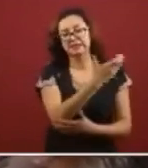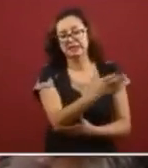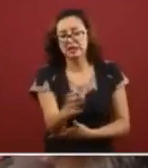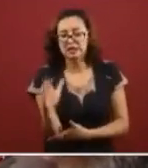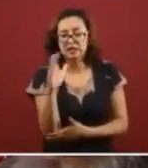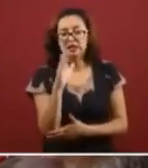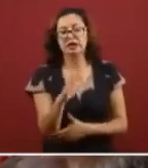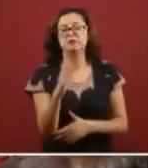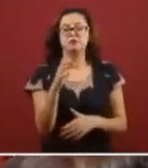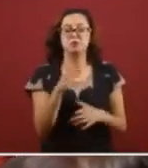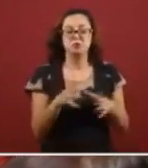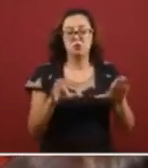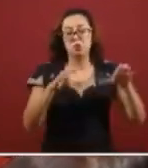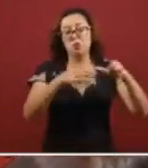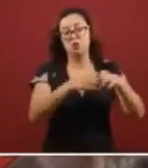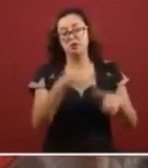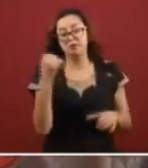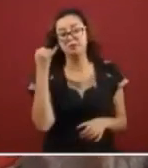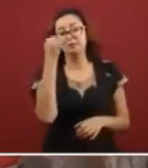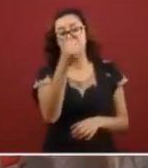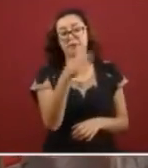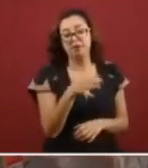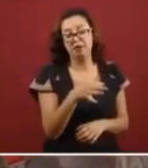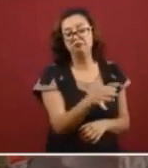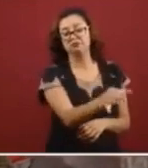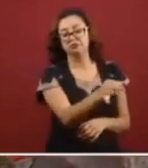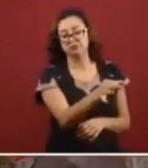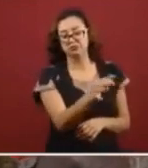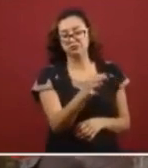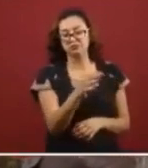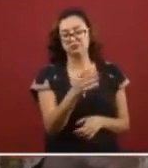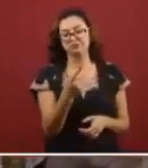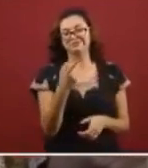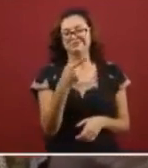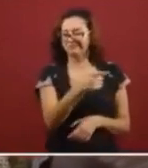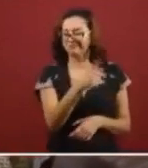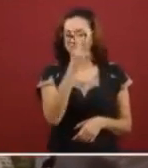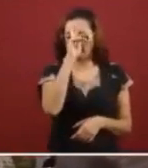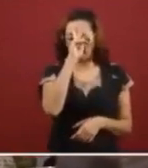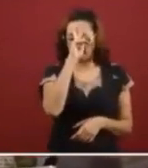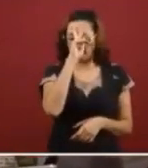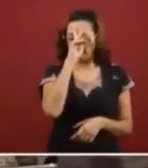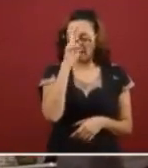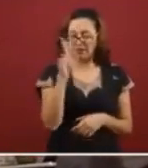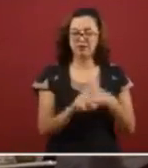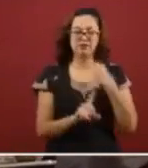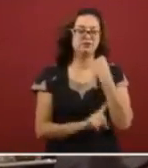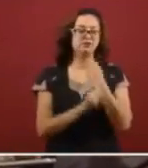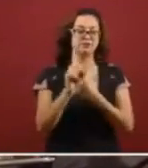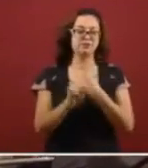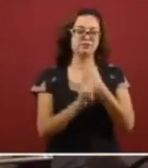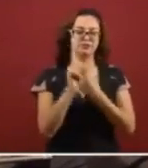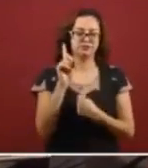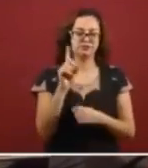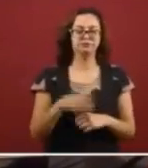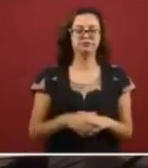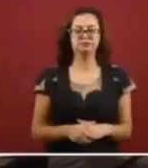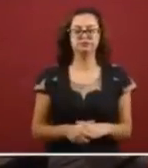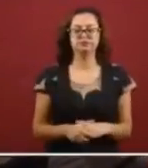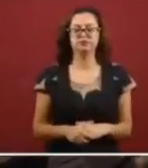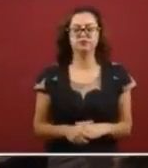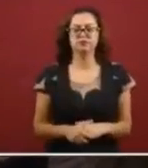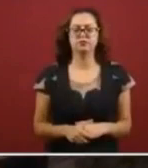the little clinics are in the little area. And in those areas, we have more trouble. For